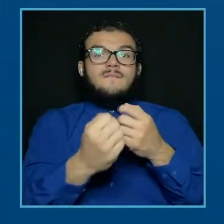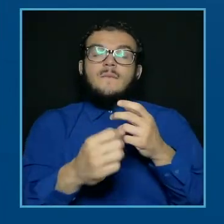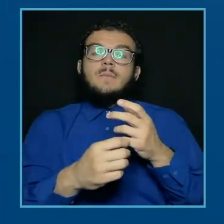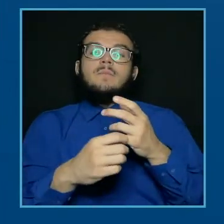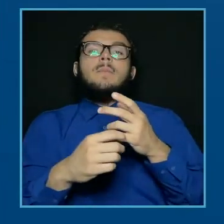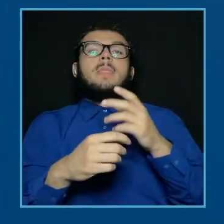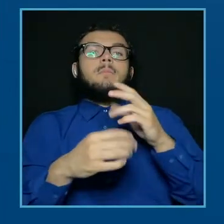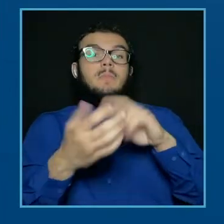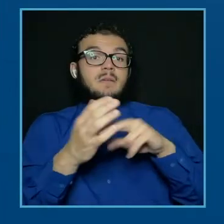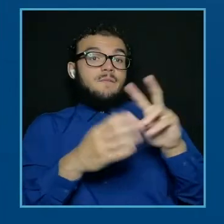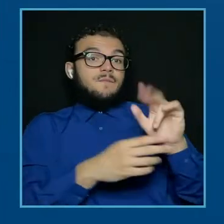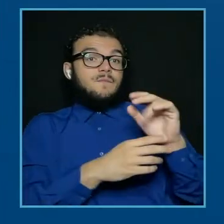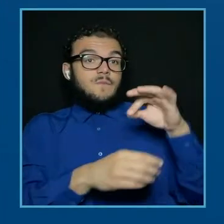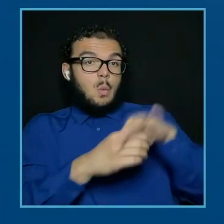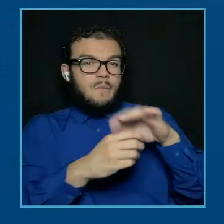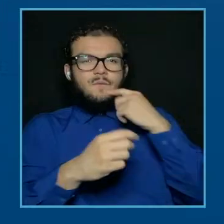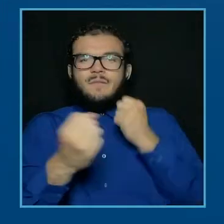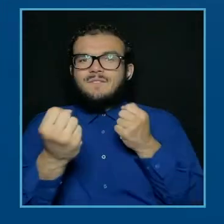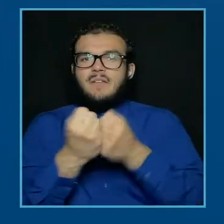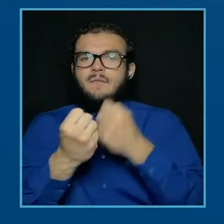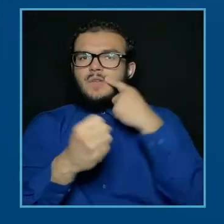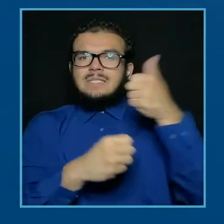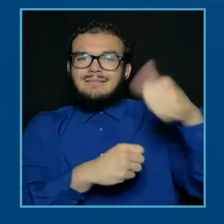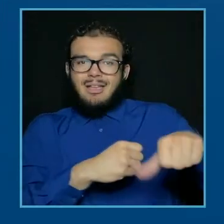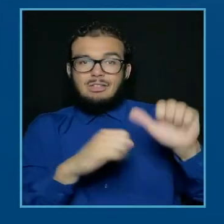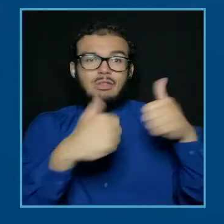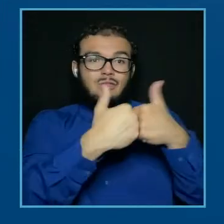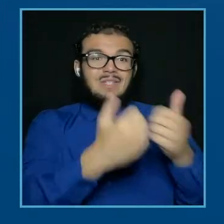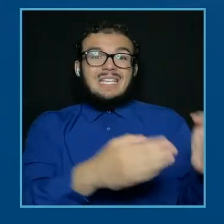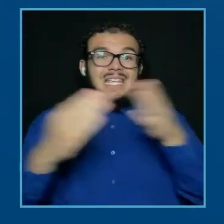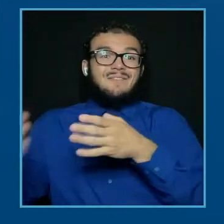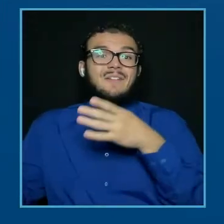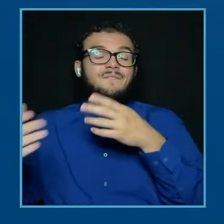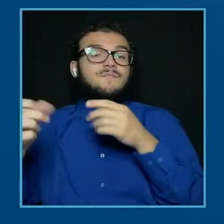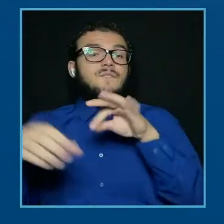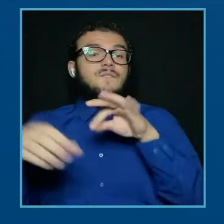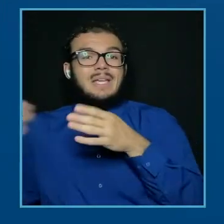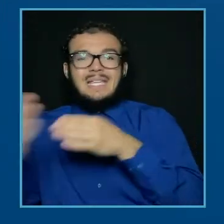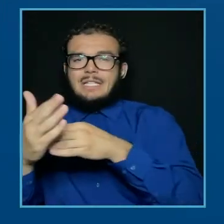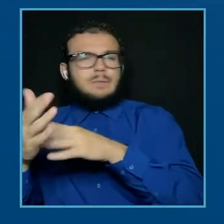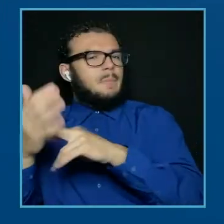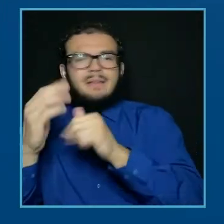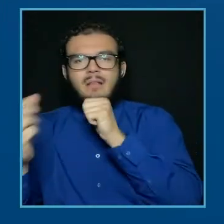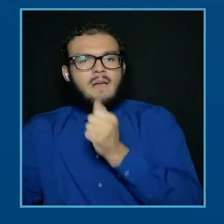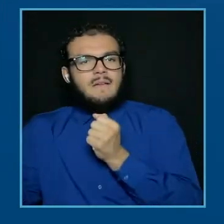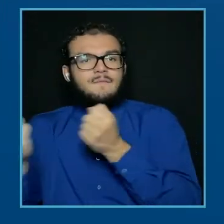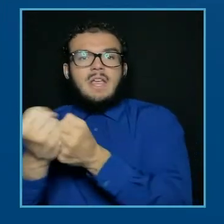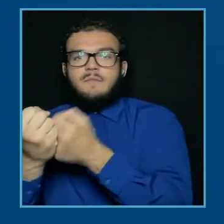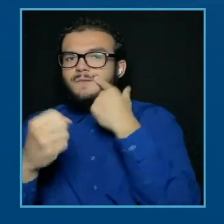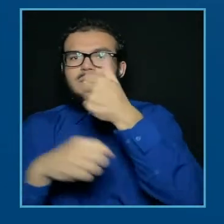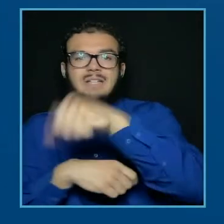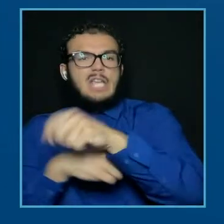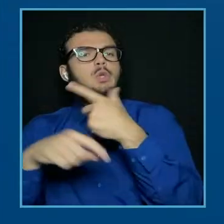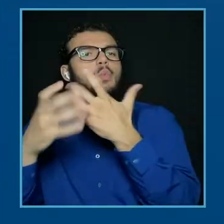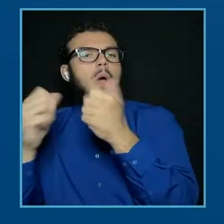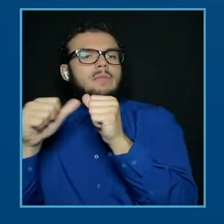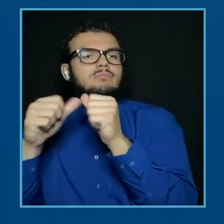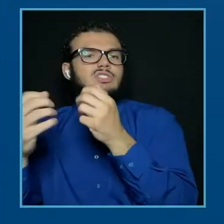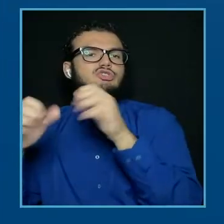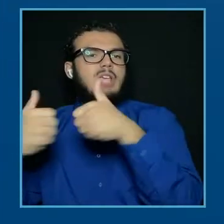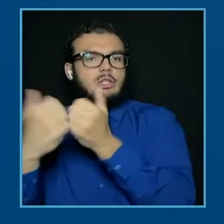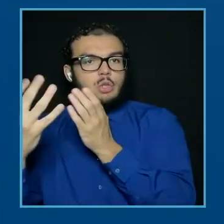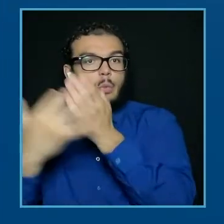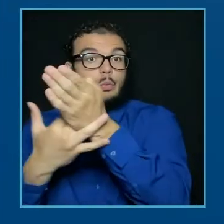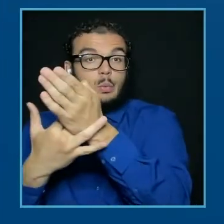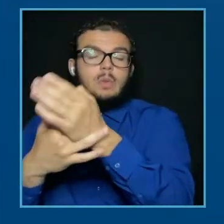favor of denying the challenge. A vote against the resolution means you are not in favor of denying the challenge. Should the resolution fail,